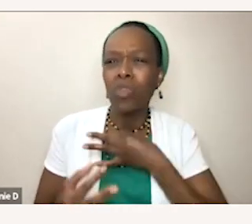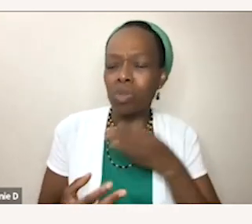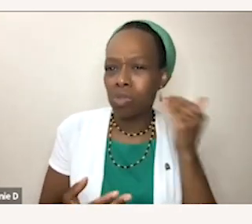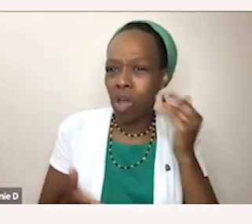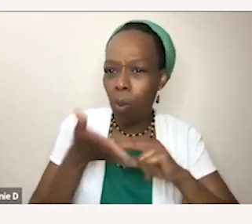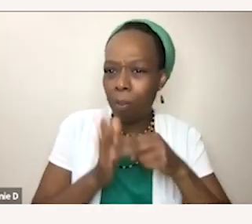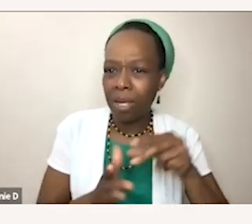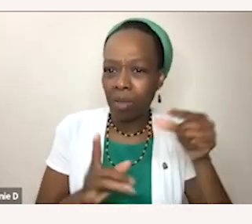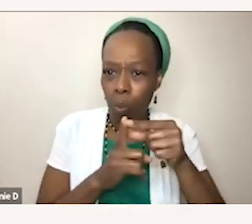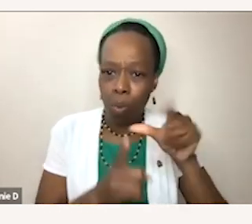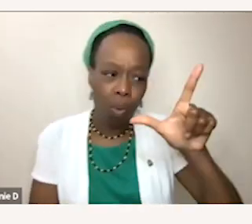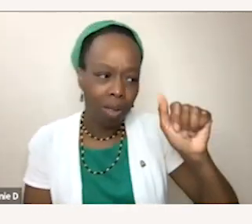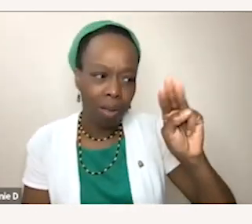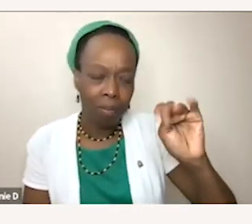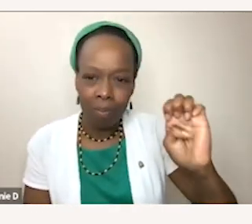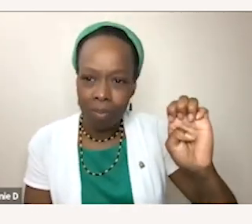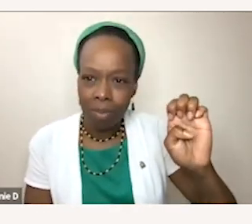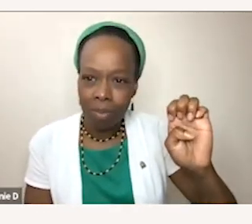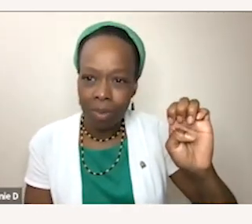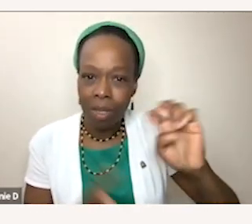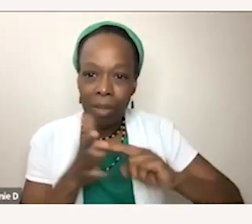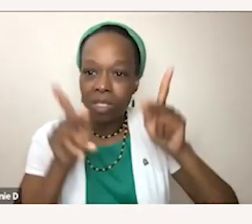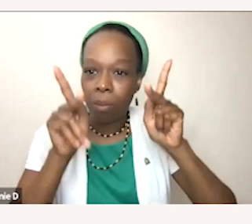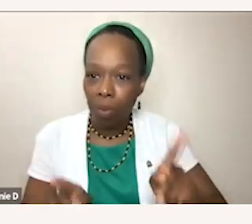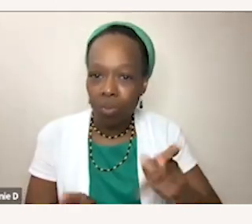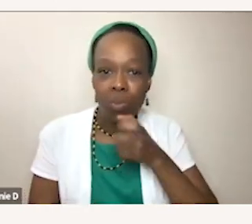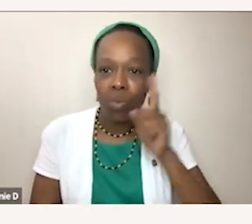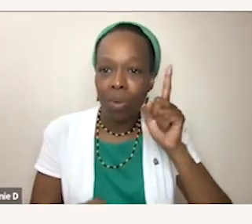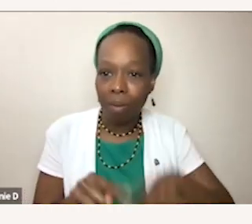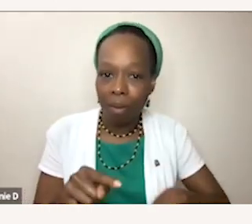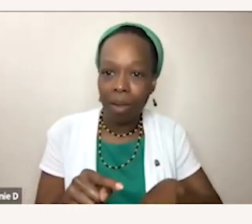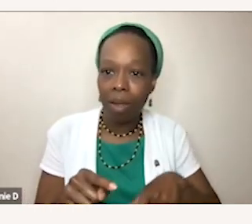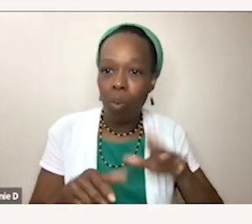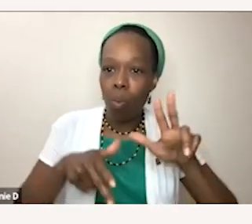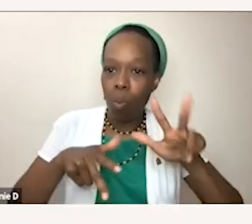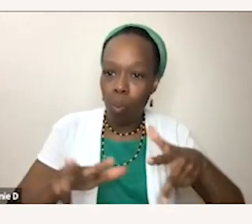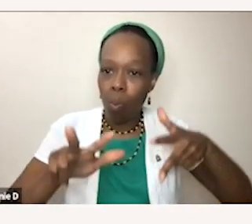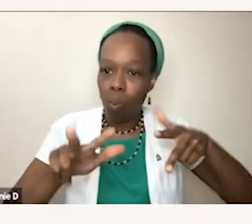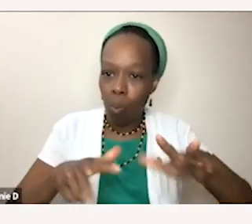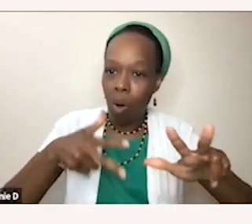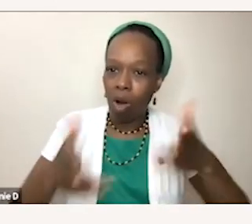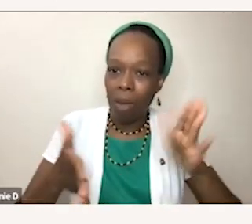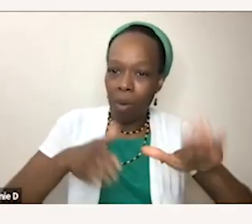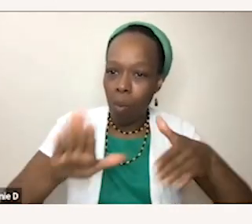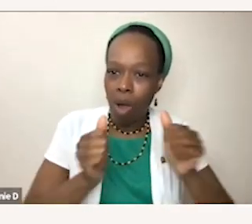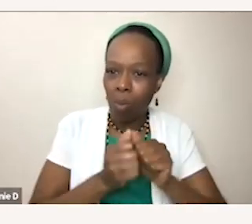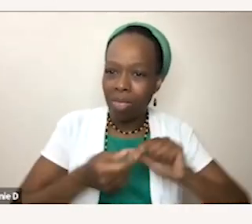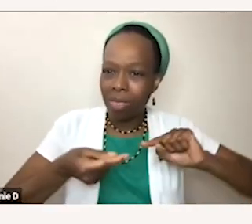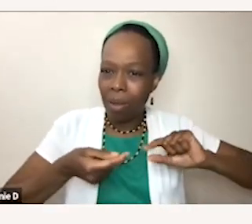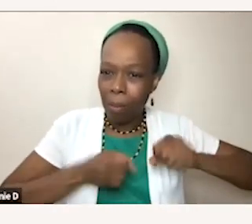It means someone who can't walk or walks with pain and or difficulty.